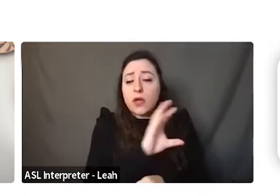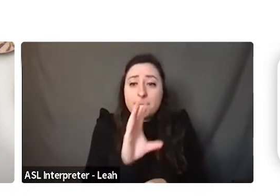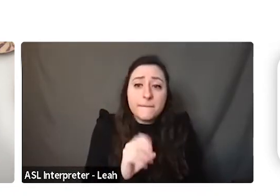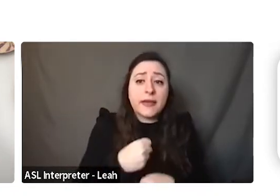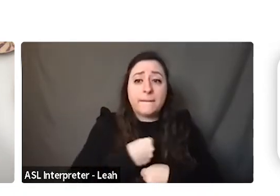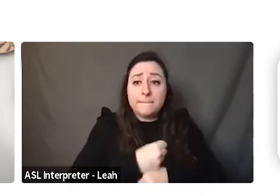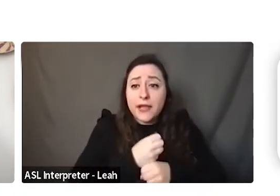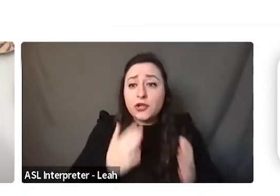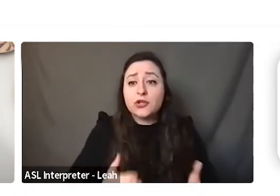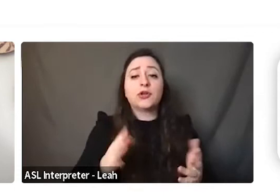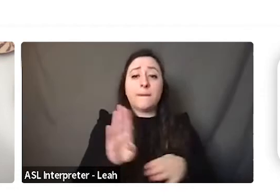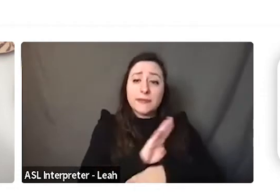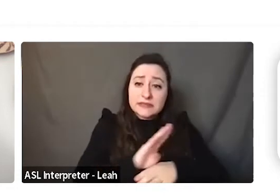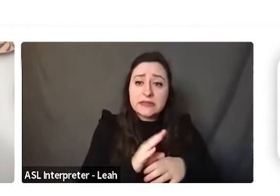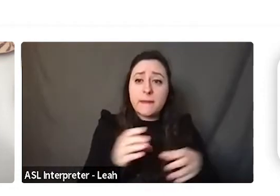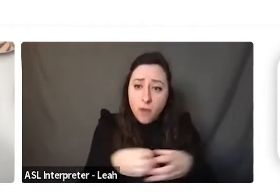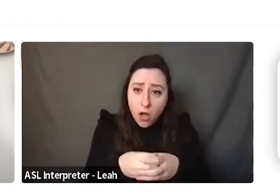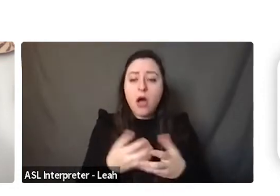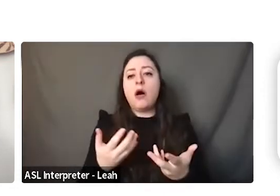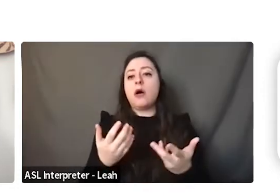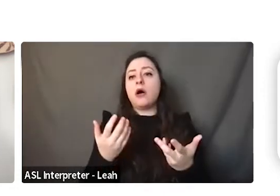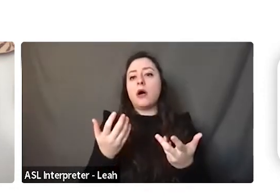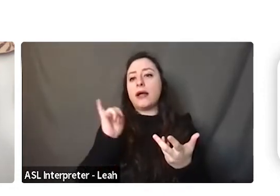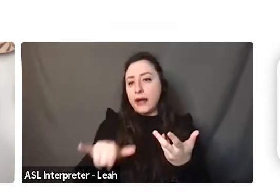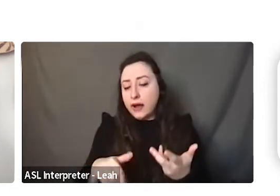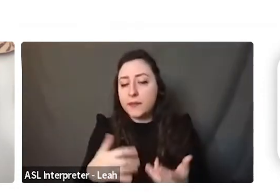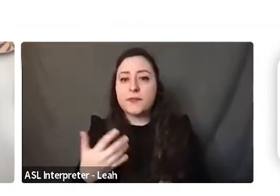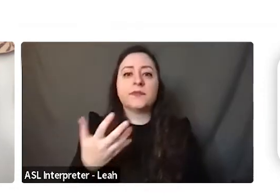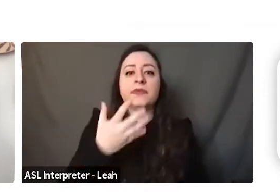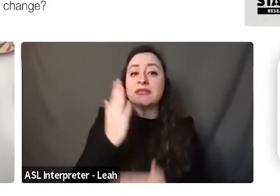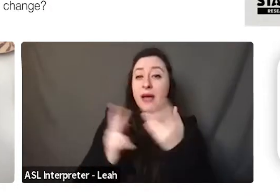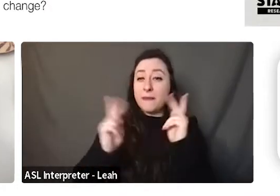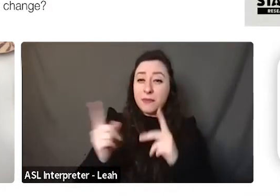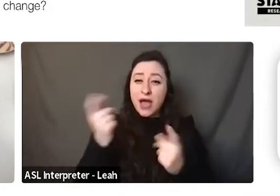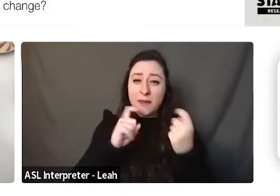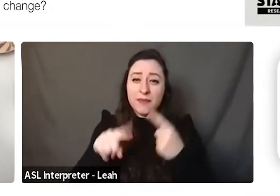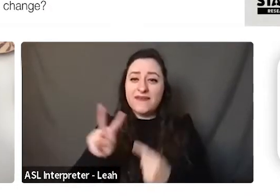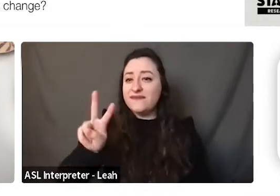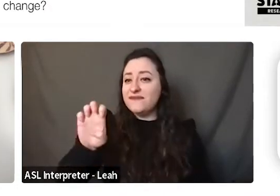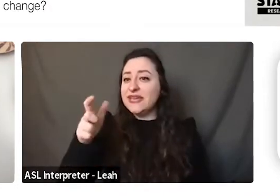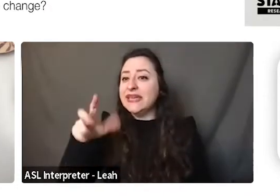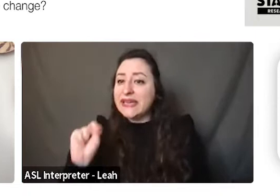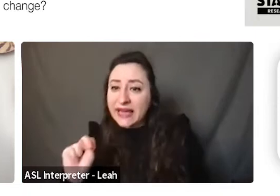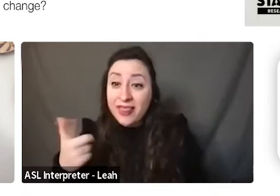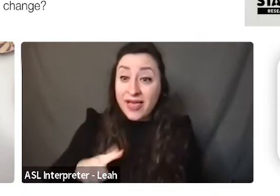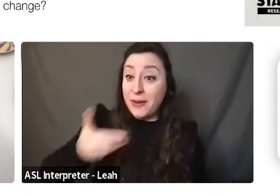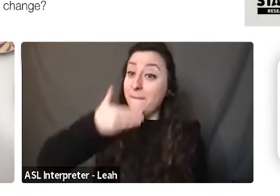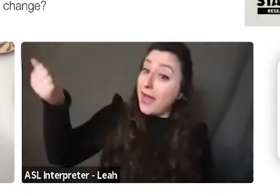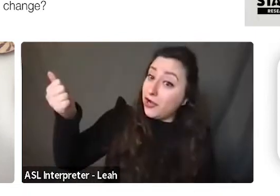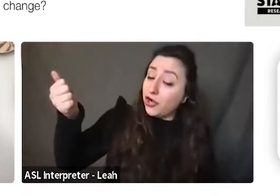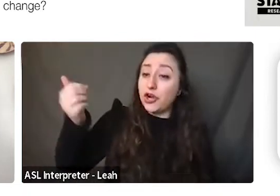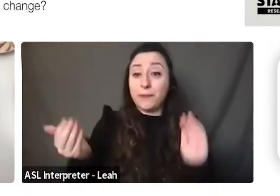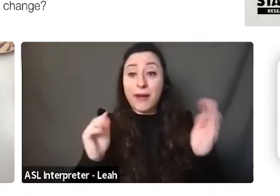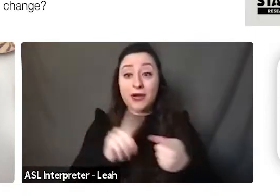in general. And I'm sure some of the questions that are asked about vegan leather being better or leather being made